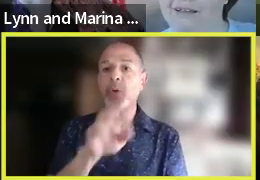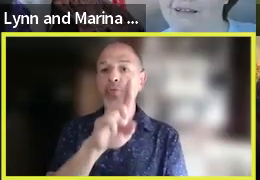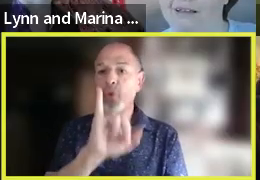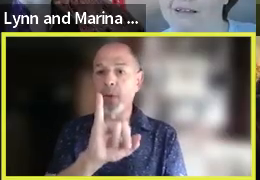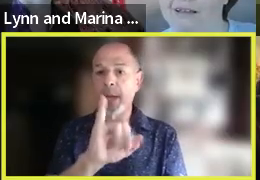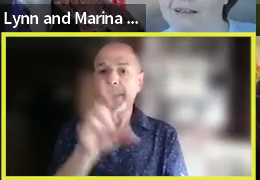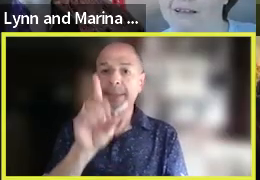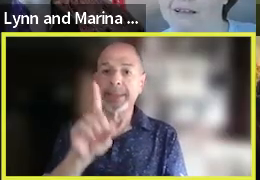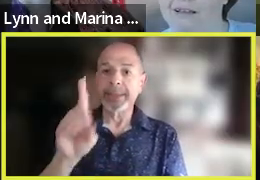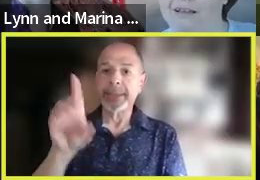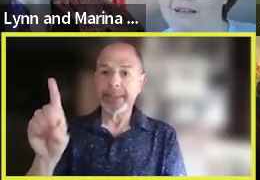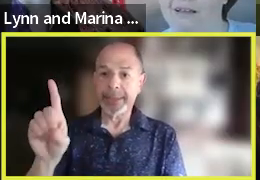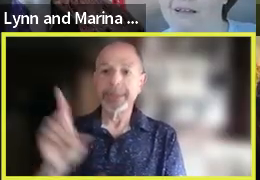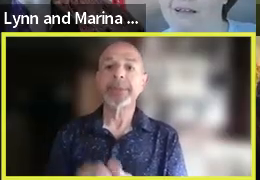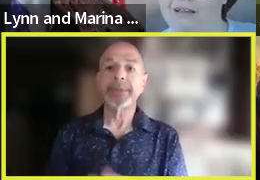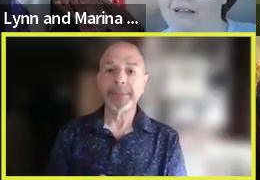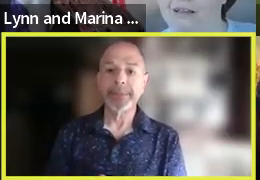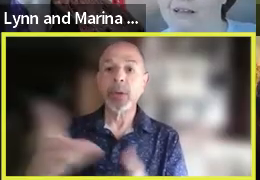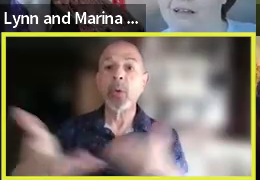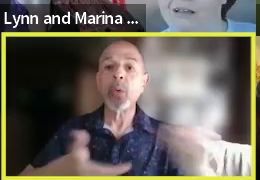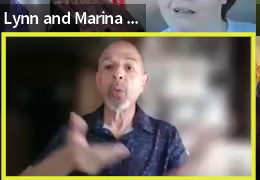to our quarterly